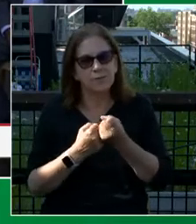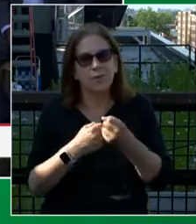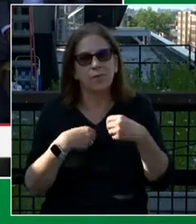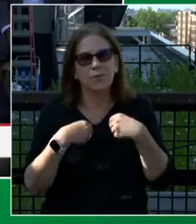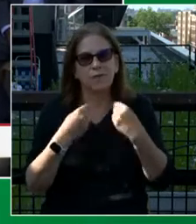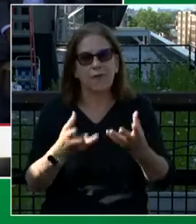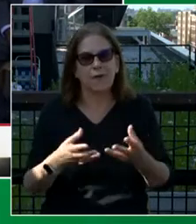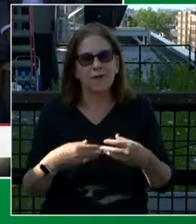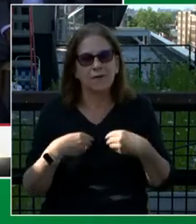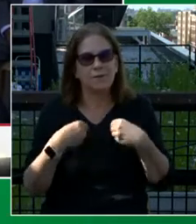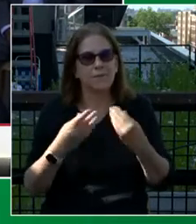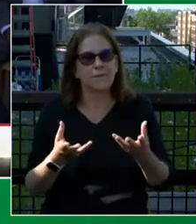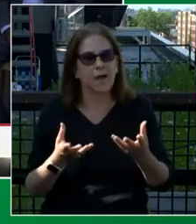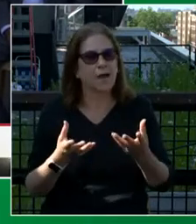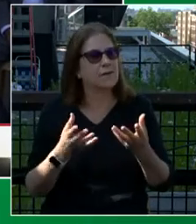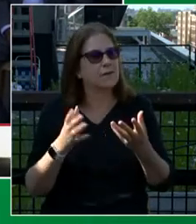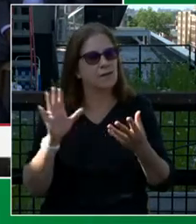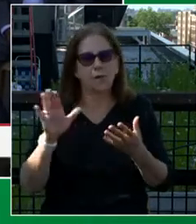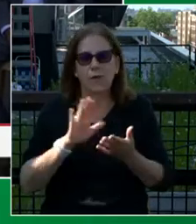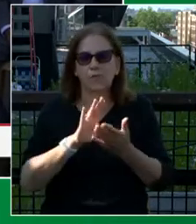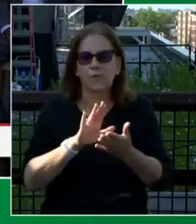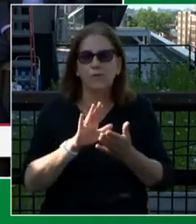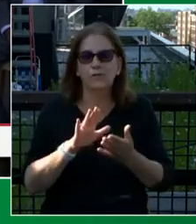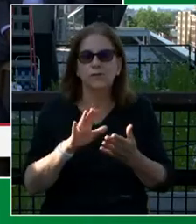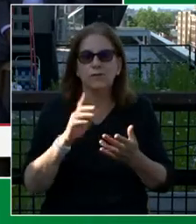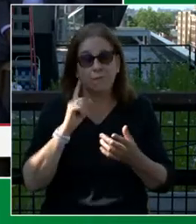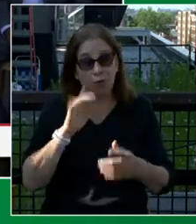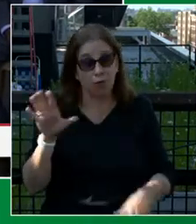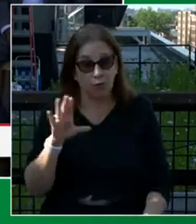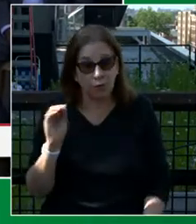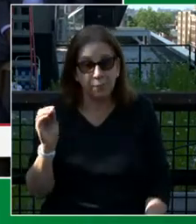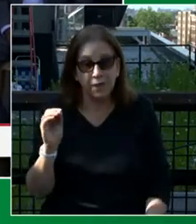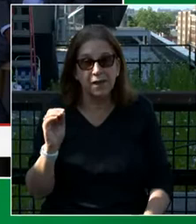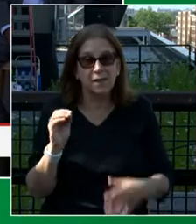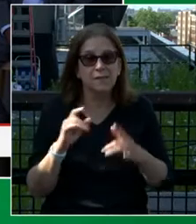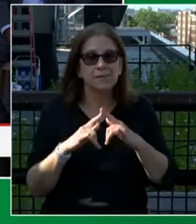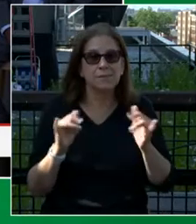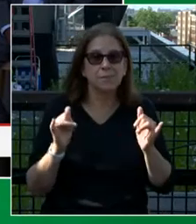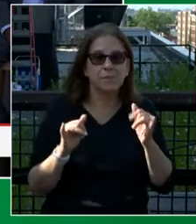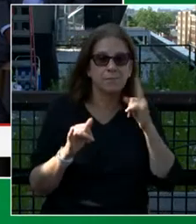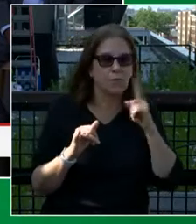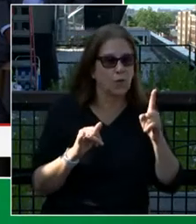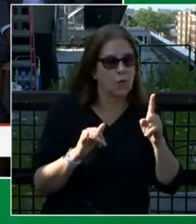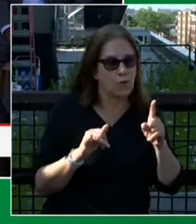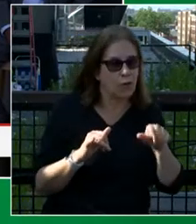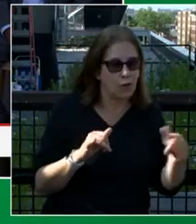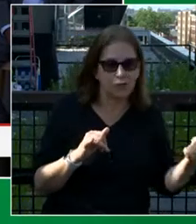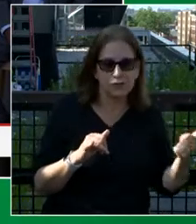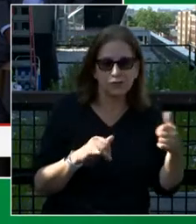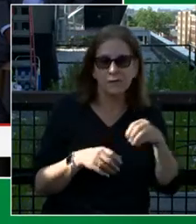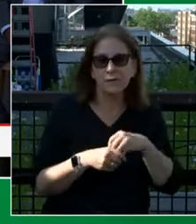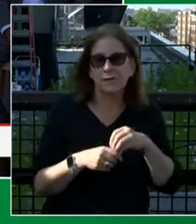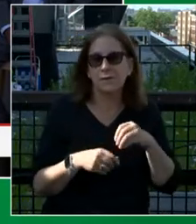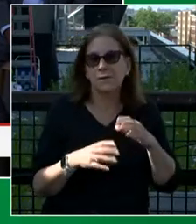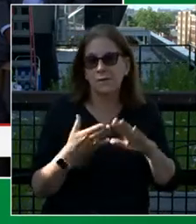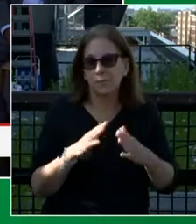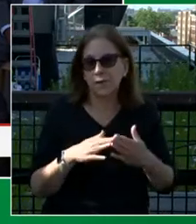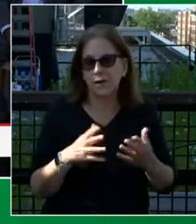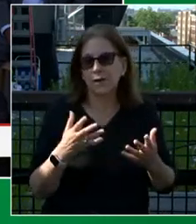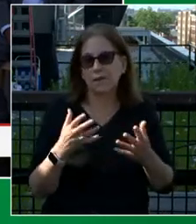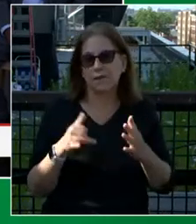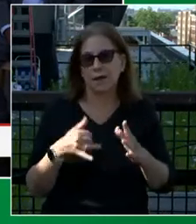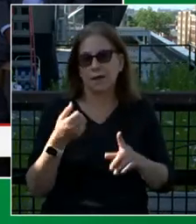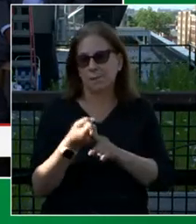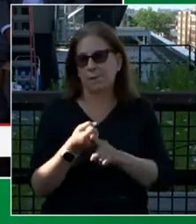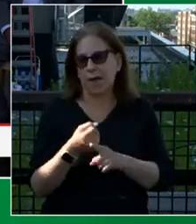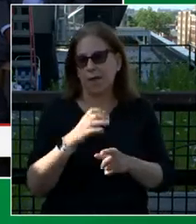of what your company is doing, but how do we continue to engage in the way that is most meaningful? And so we're out